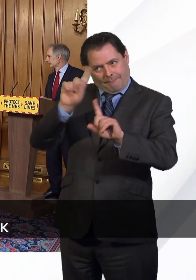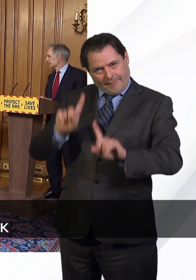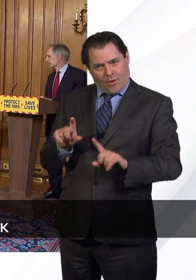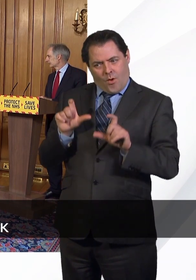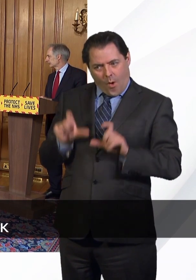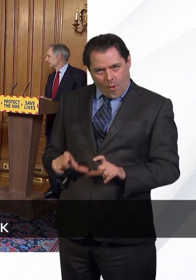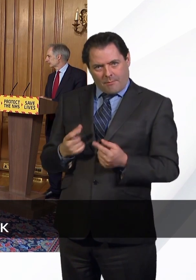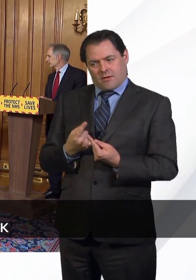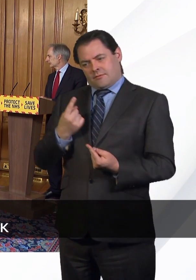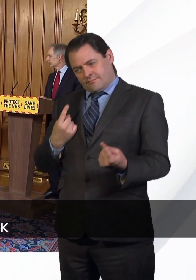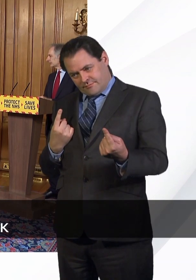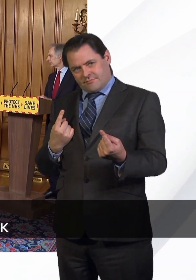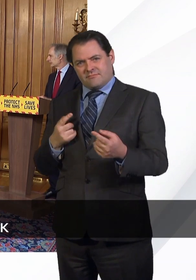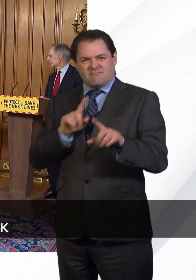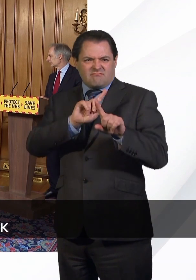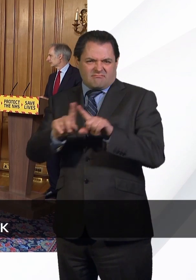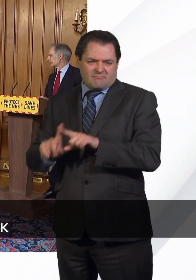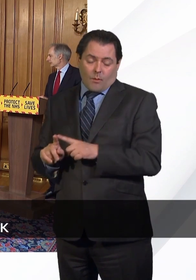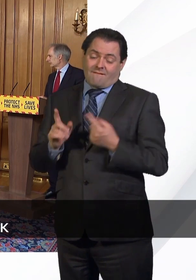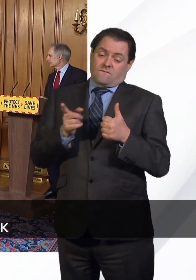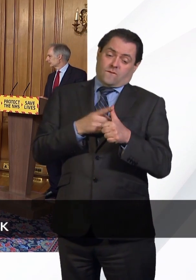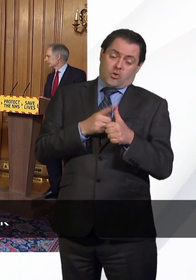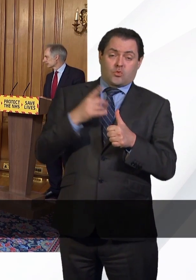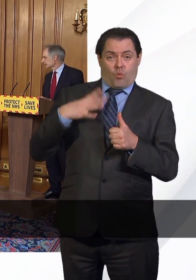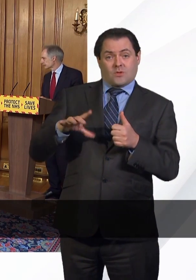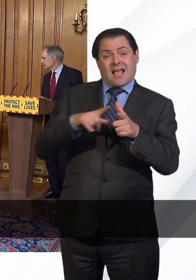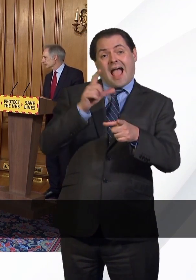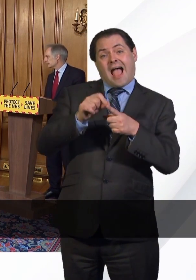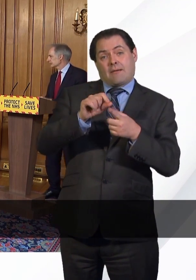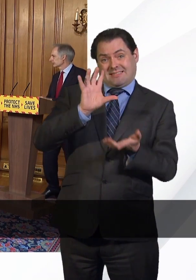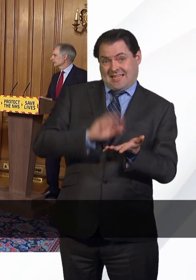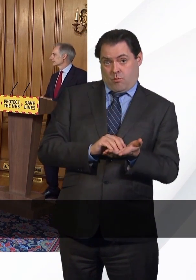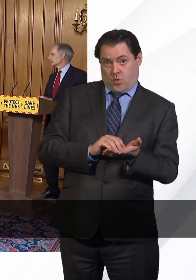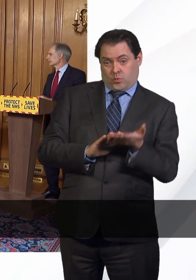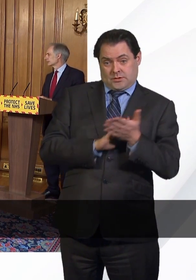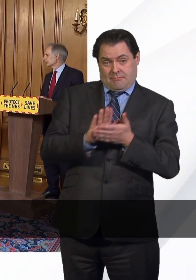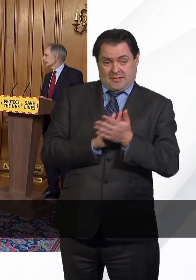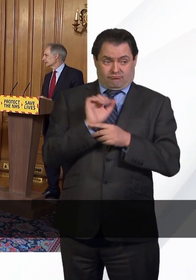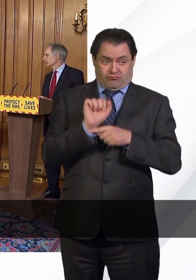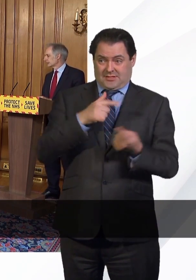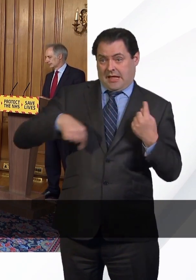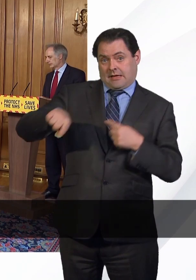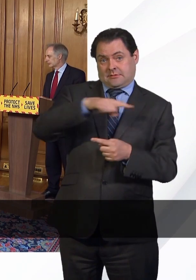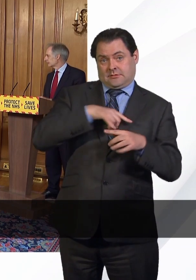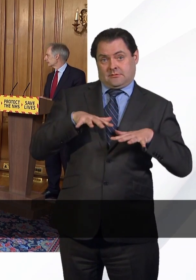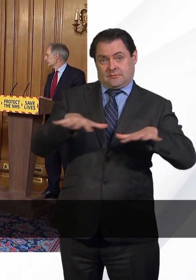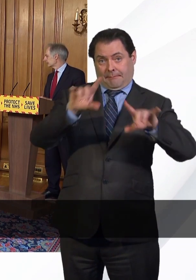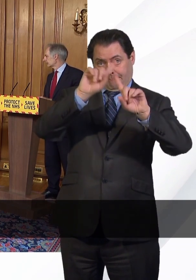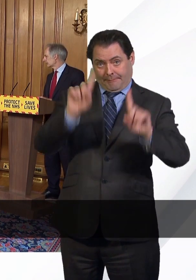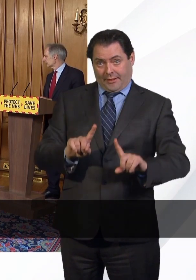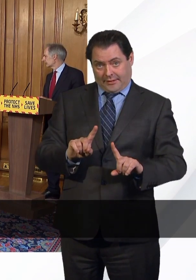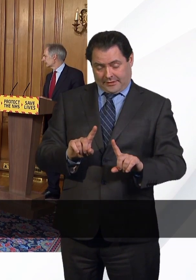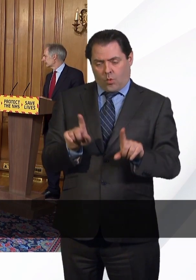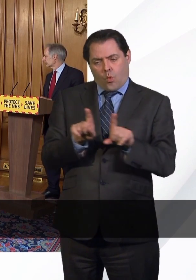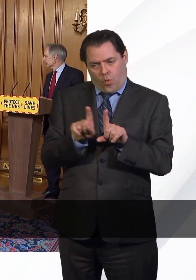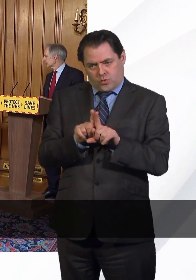Acting in the right way to download the app, because that protects you and protects your family and protects the NHS, but also acting in the right